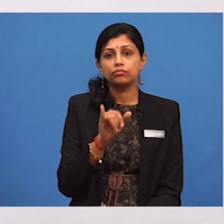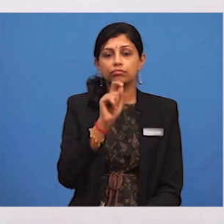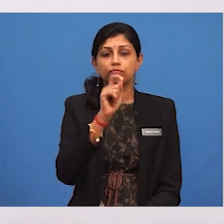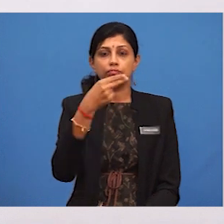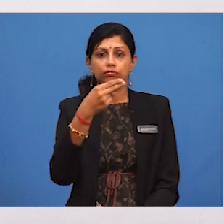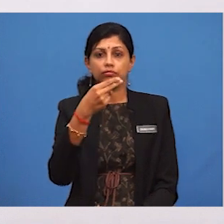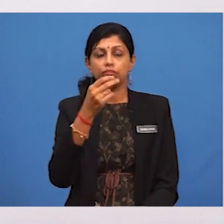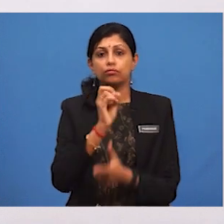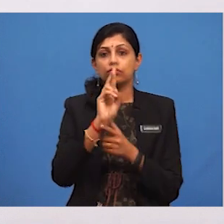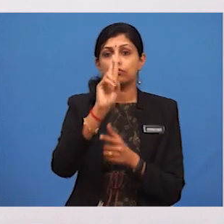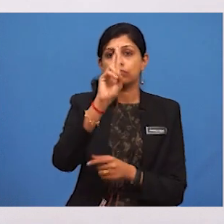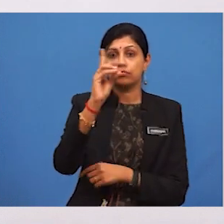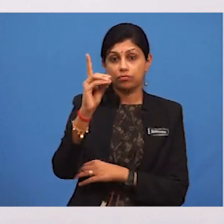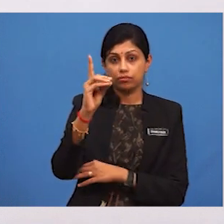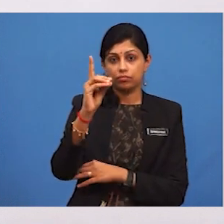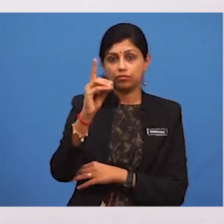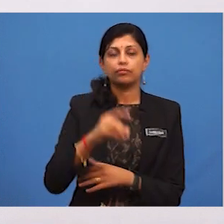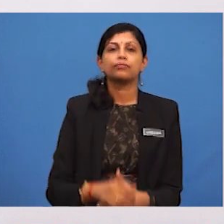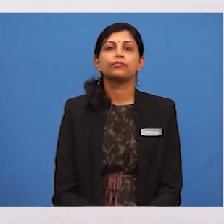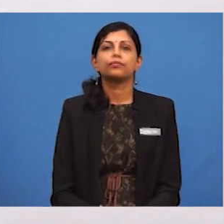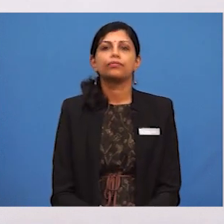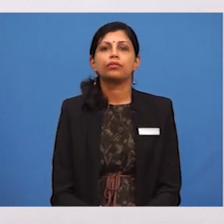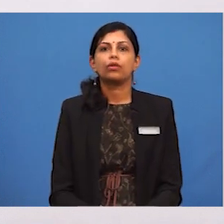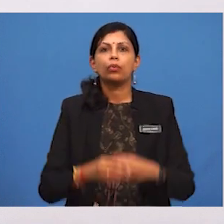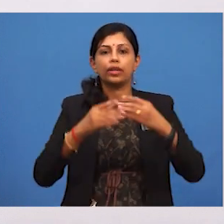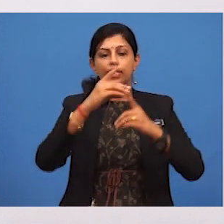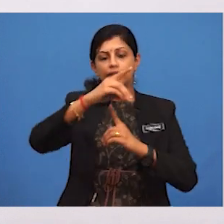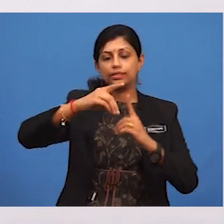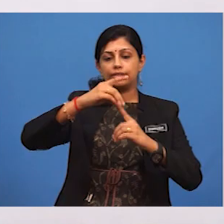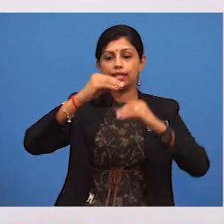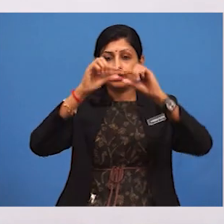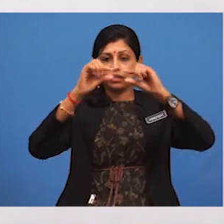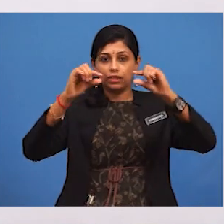Skip one line before you start your salutation.